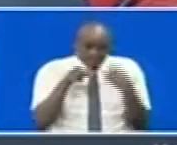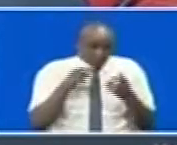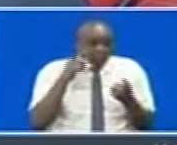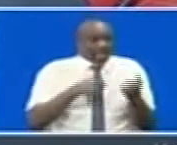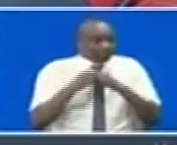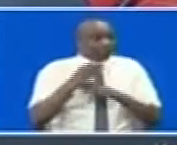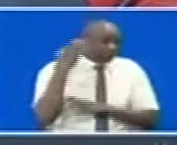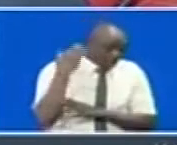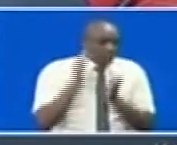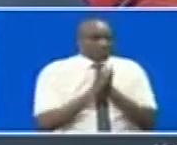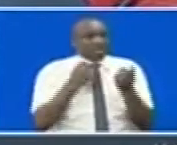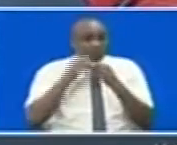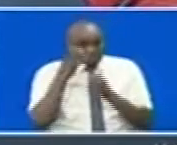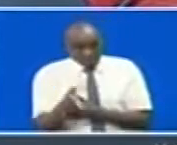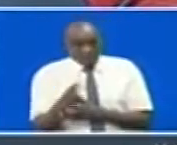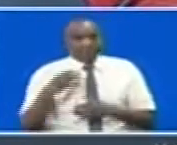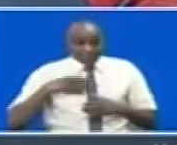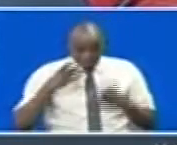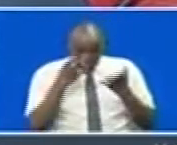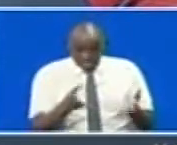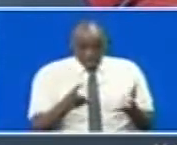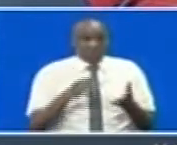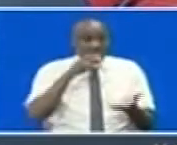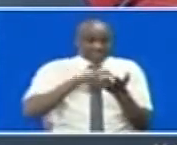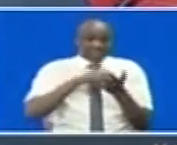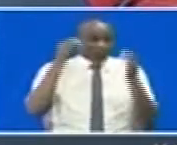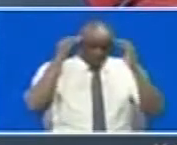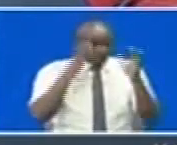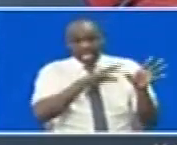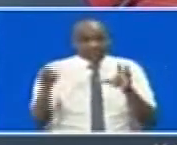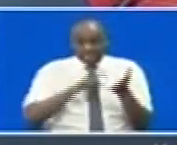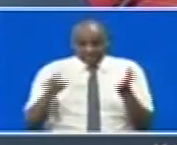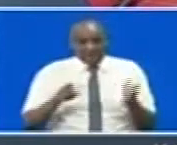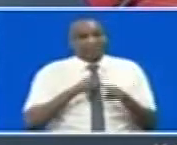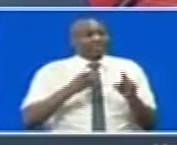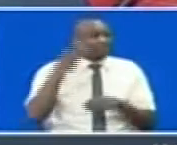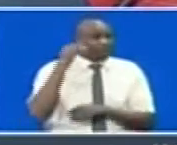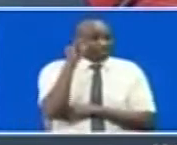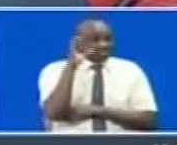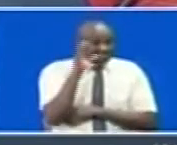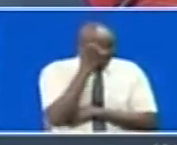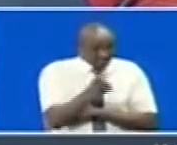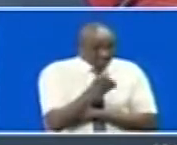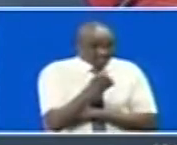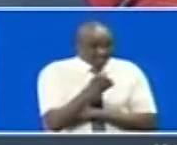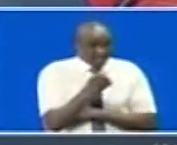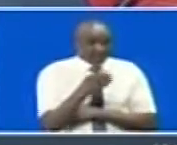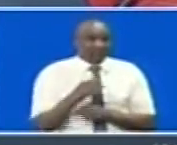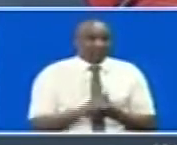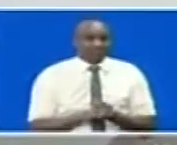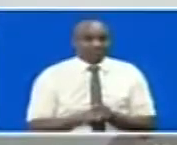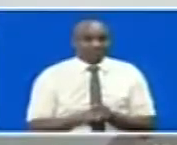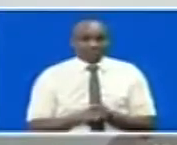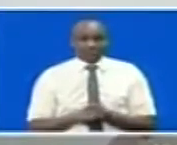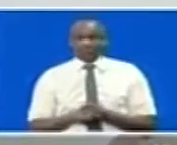then and the events now? People are getting off with their cases at the courts, and at the time, ICC was, you know, looming large over our heads. You